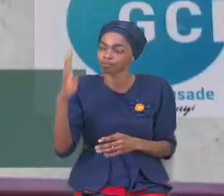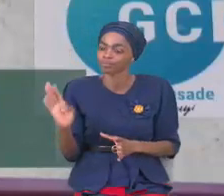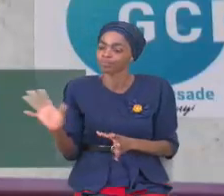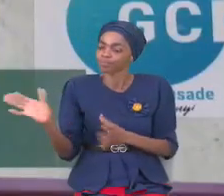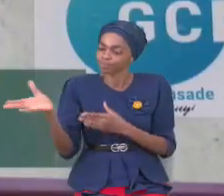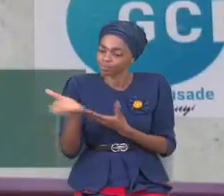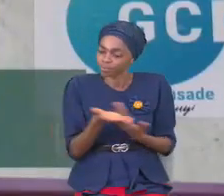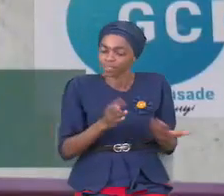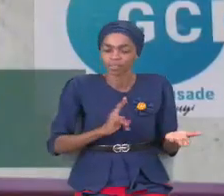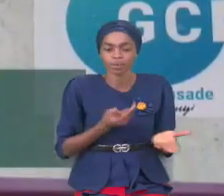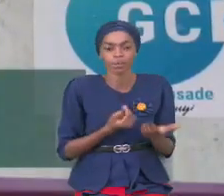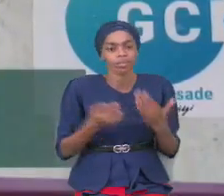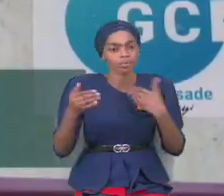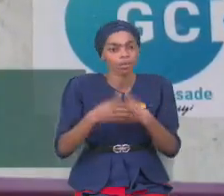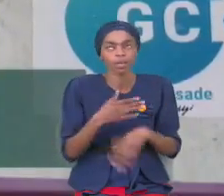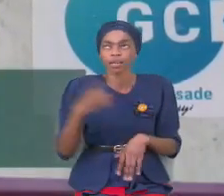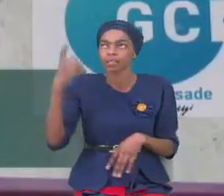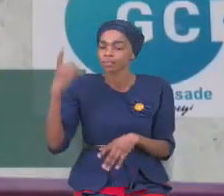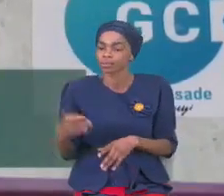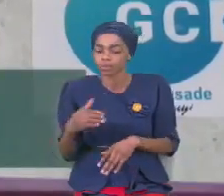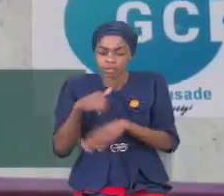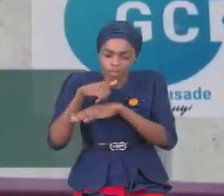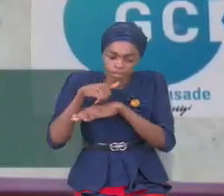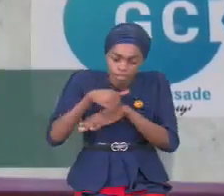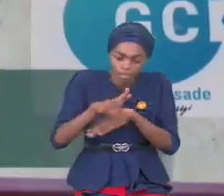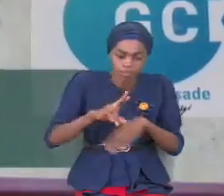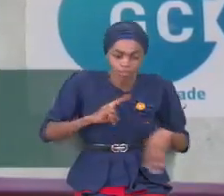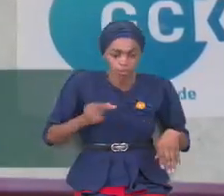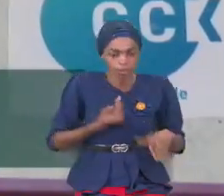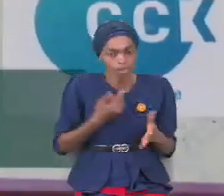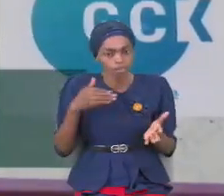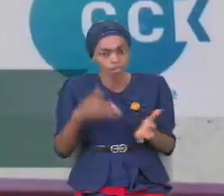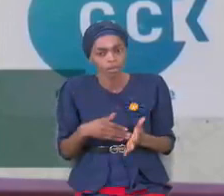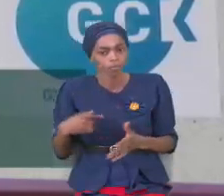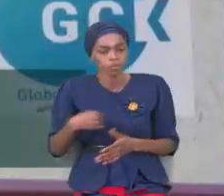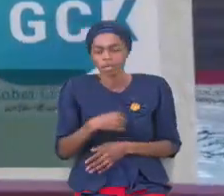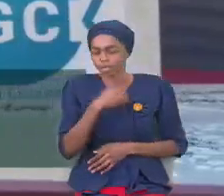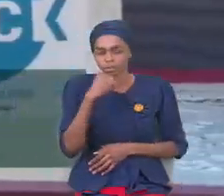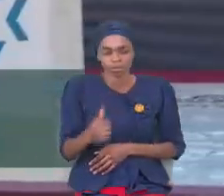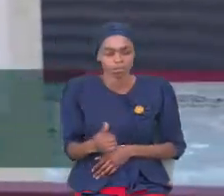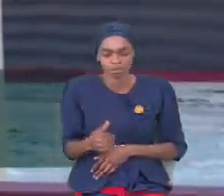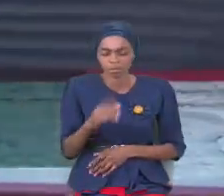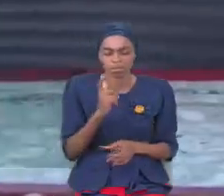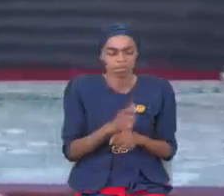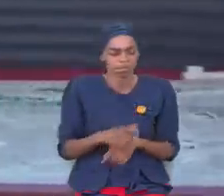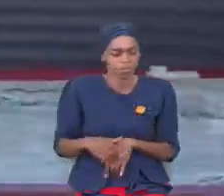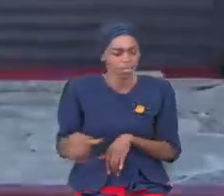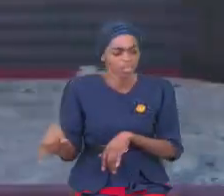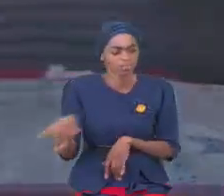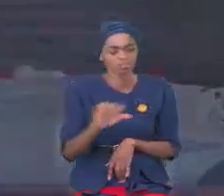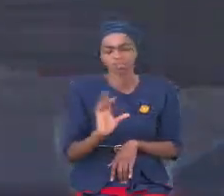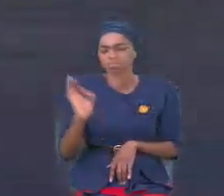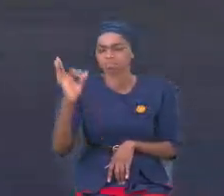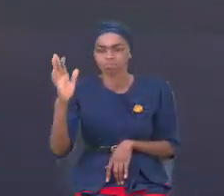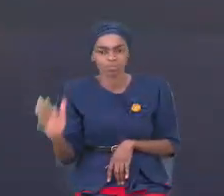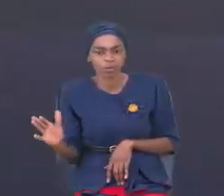so-so preacher. We're not a Deacon Harry preacher. We're not ordinary preachers. We become peculiar